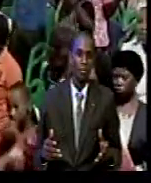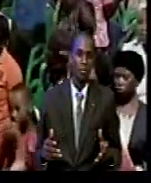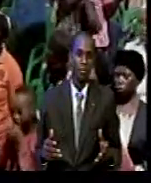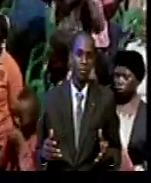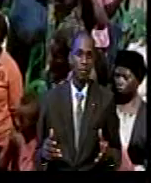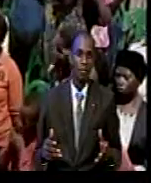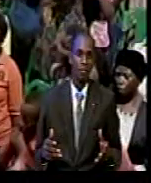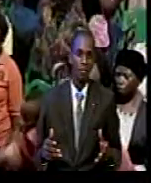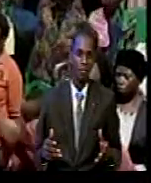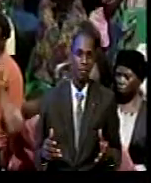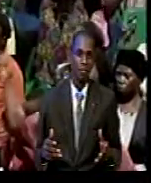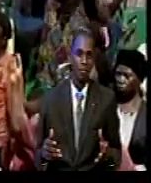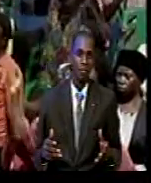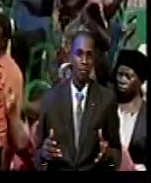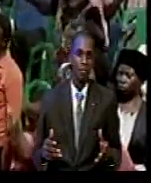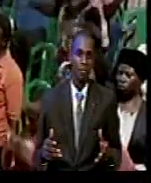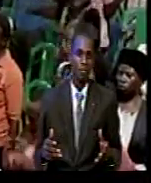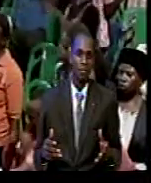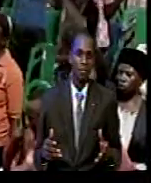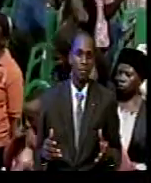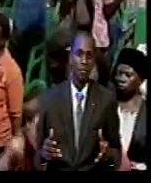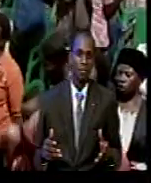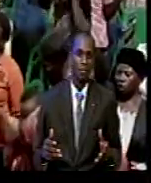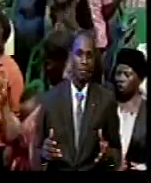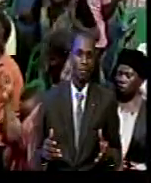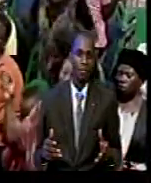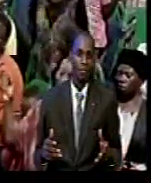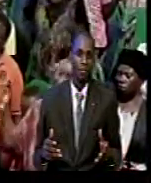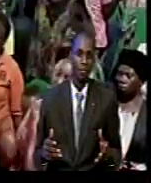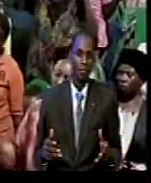Lord too, that God will strengthen her the more.